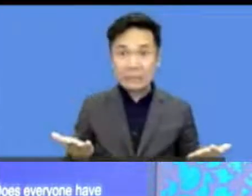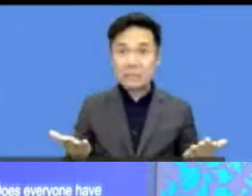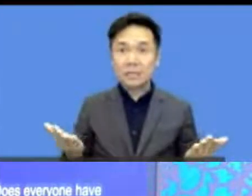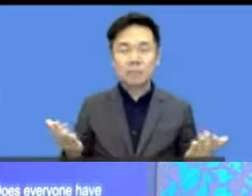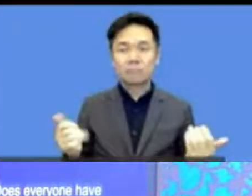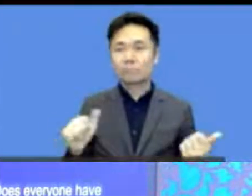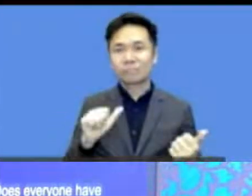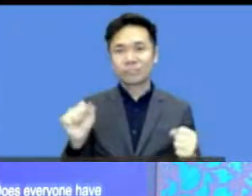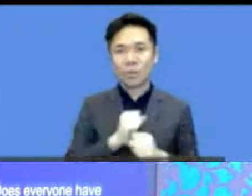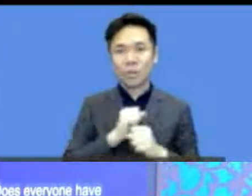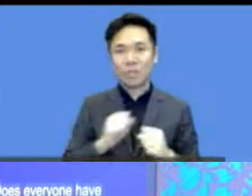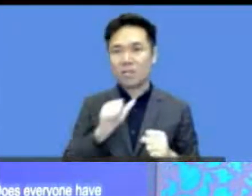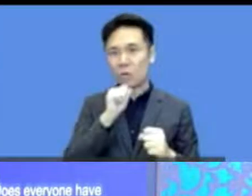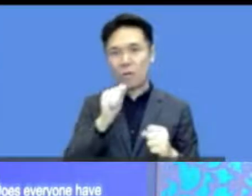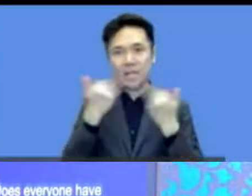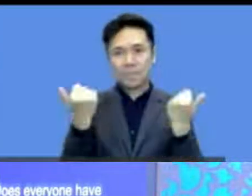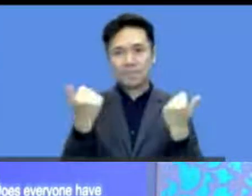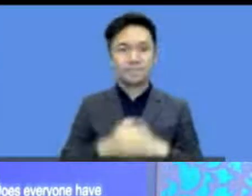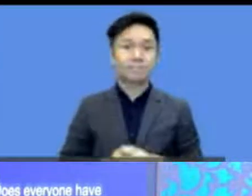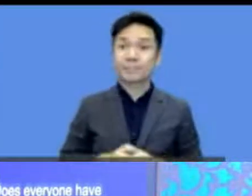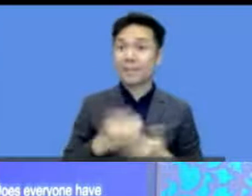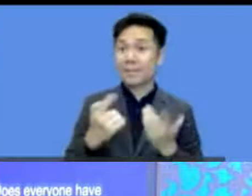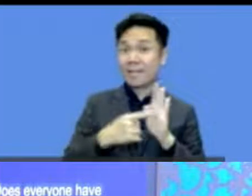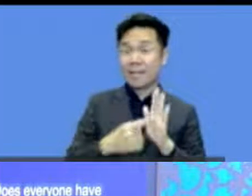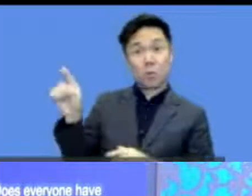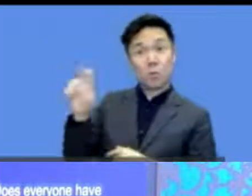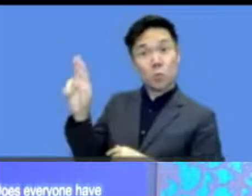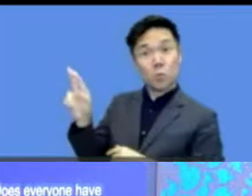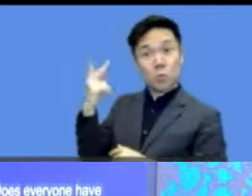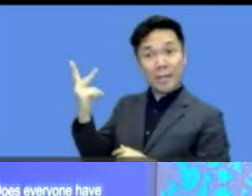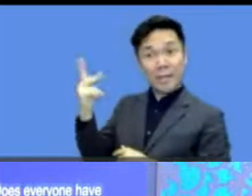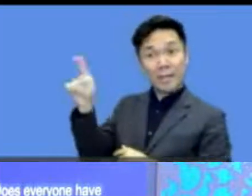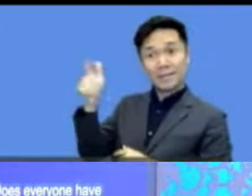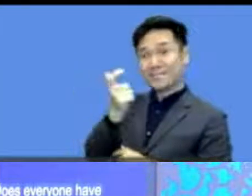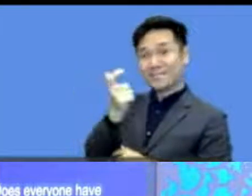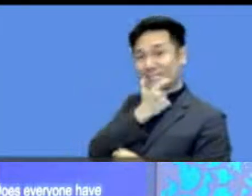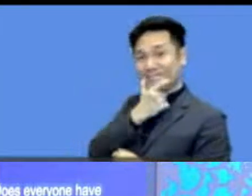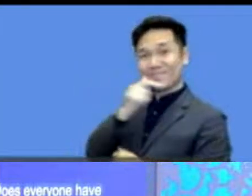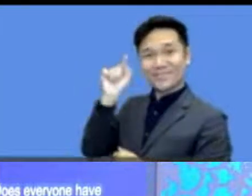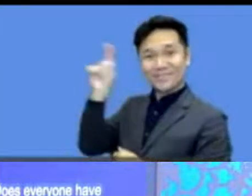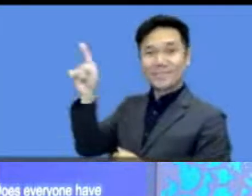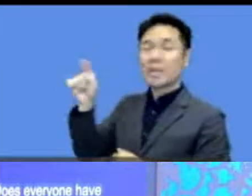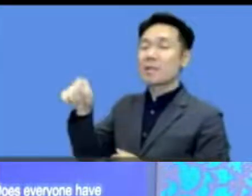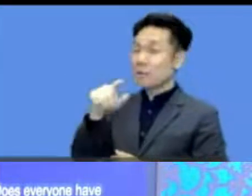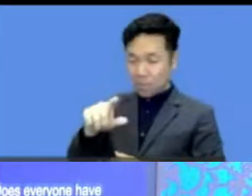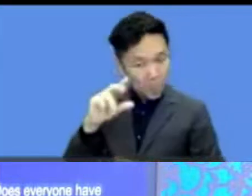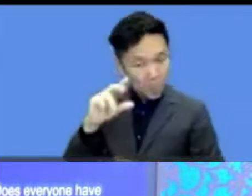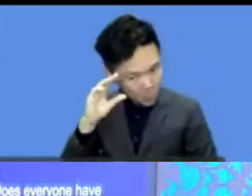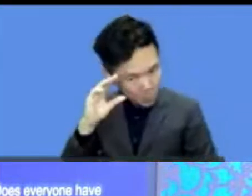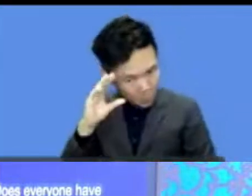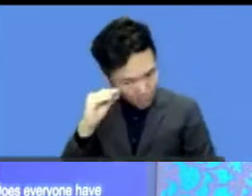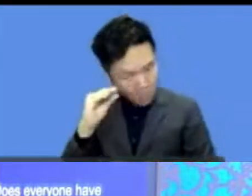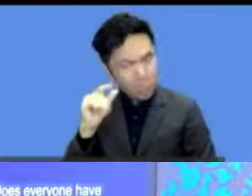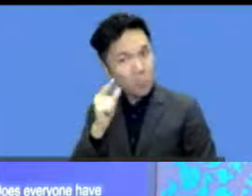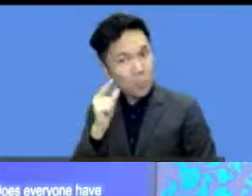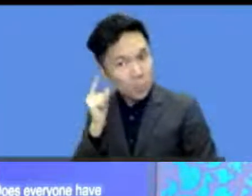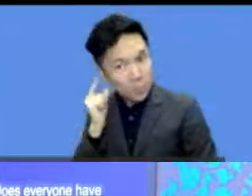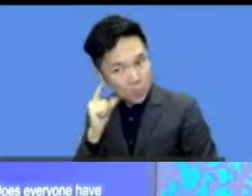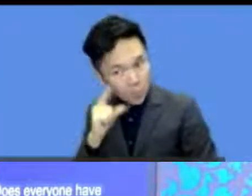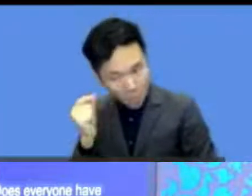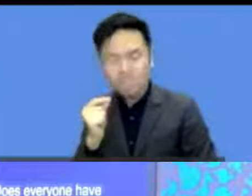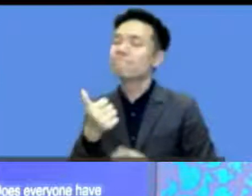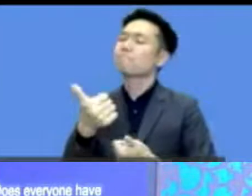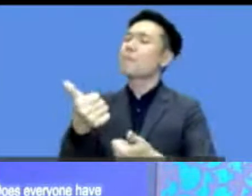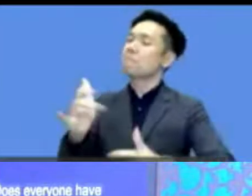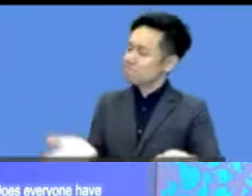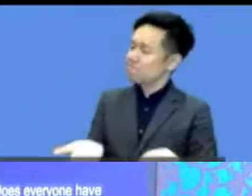Even in countries like the United Kingdom, it was seen that the sons were given priorities than daughters. So there are a lot of things that we need to address